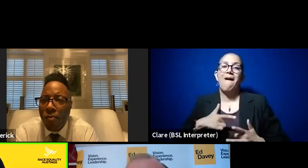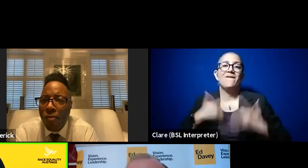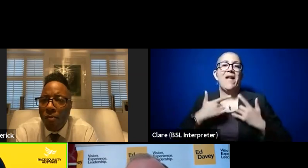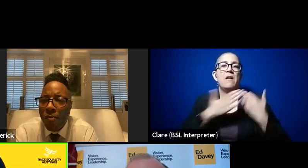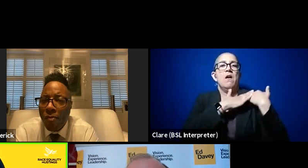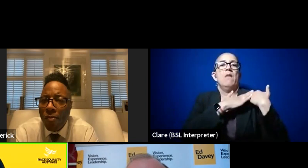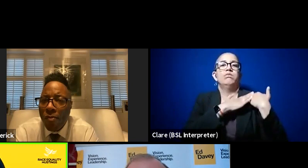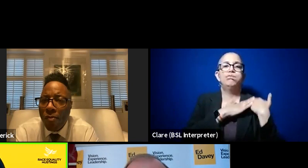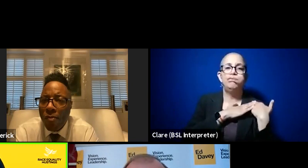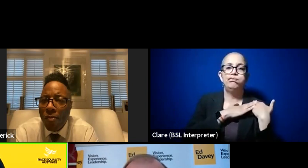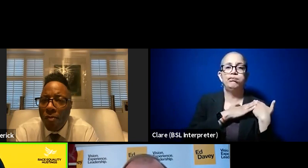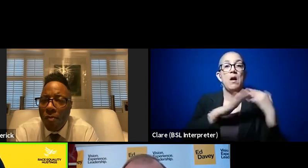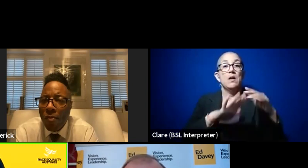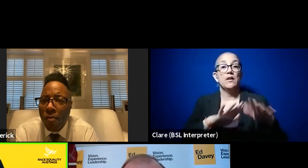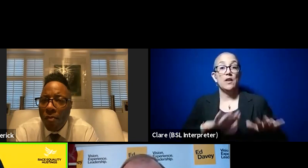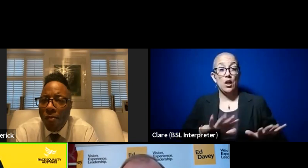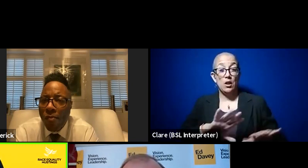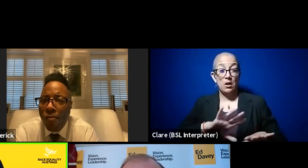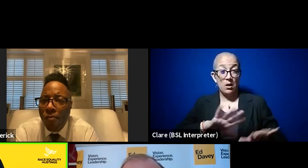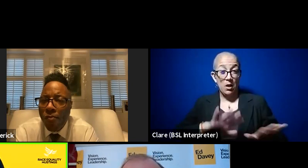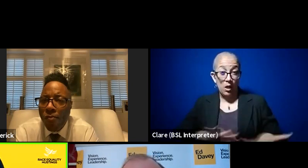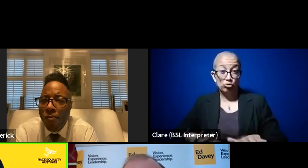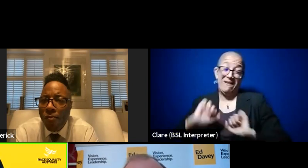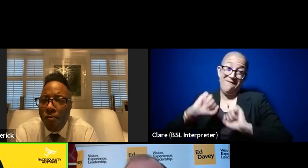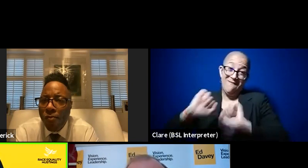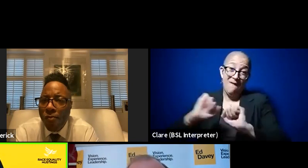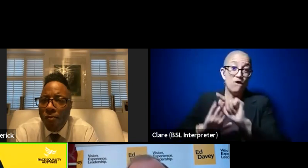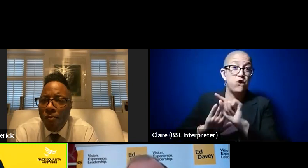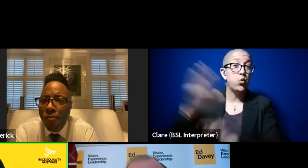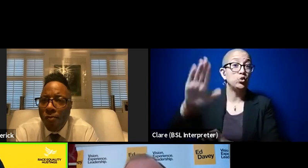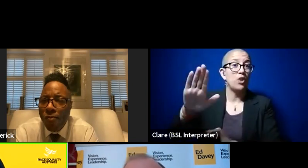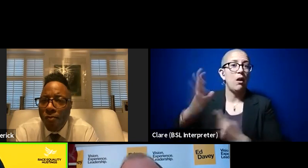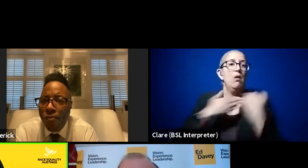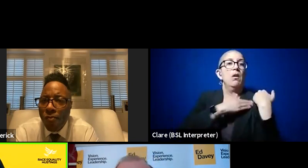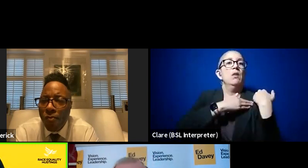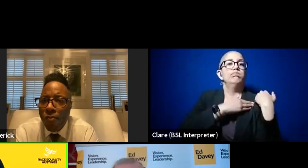of the country's future on my shoulders. And I